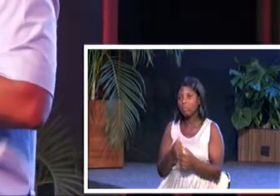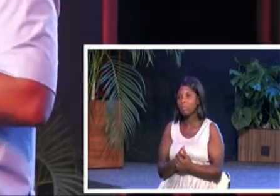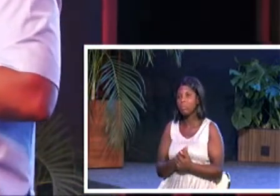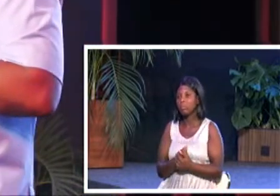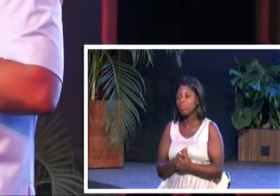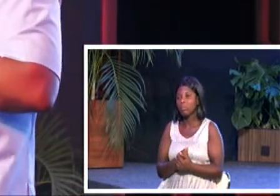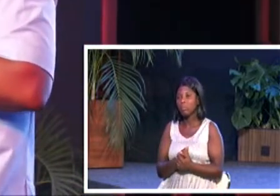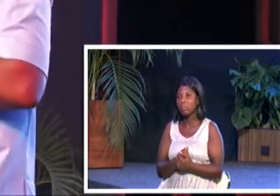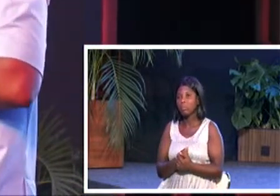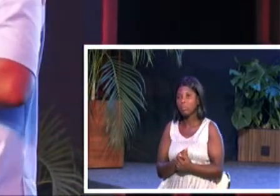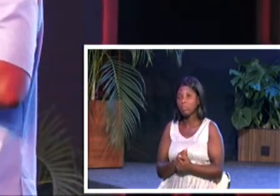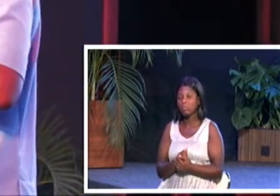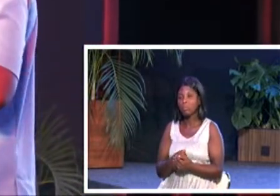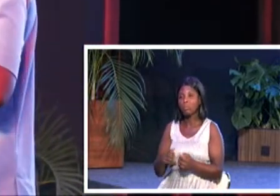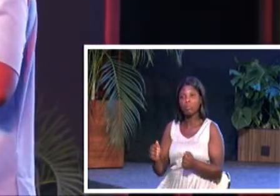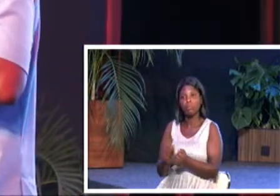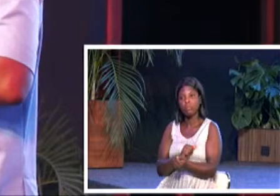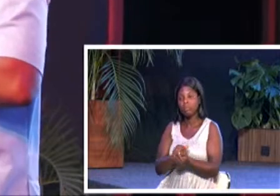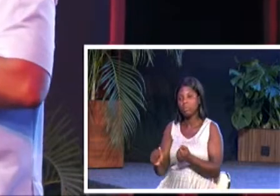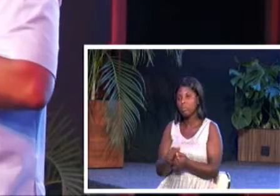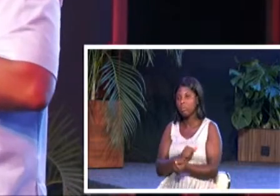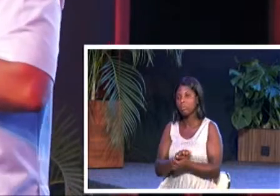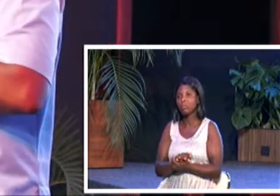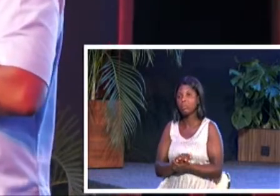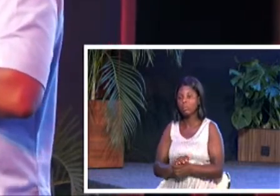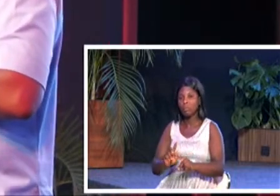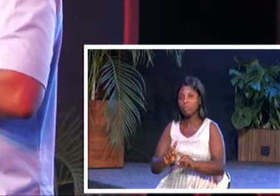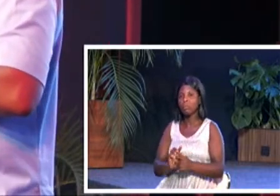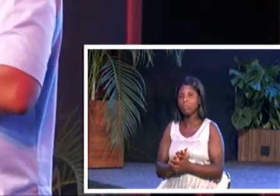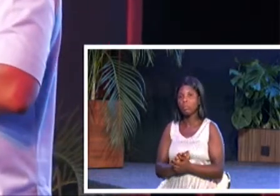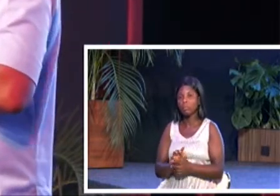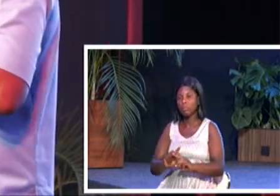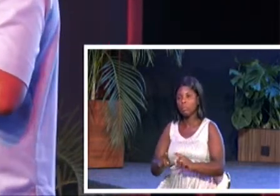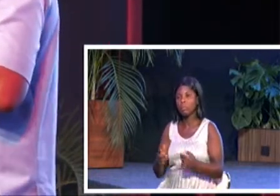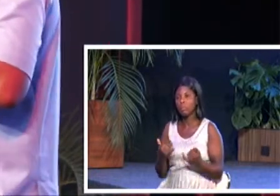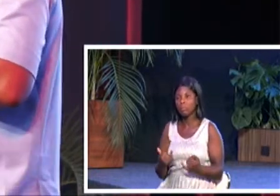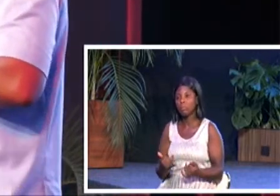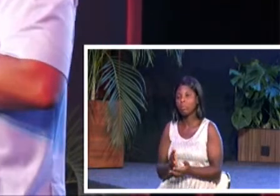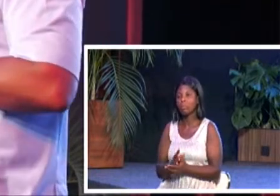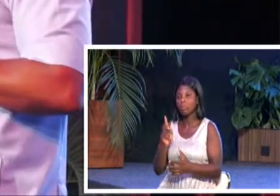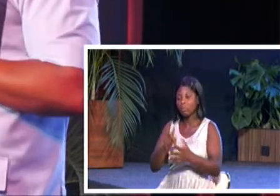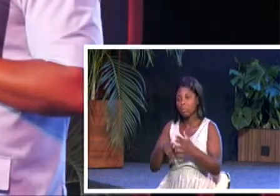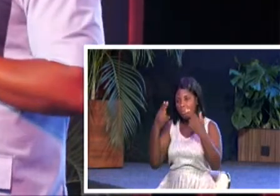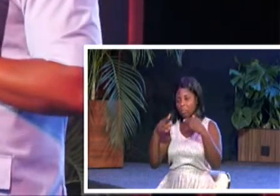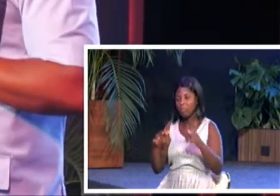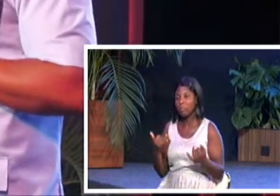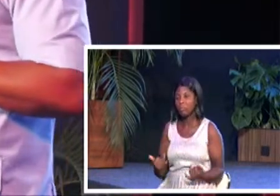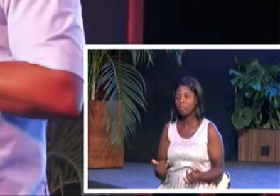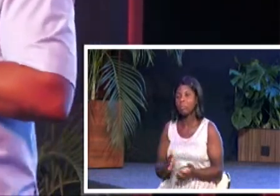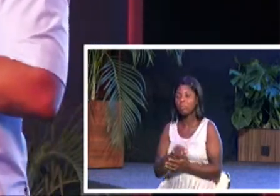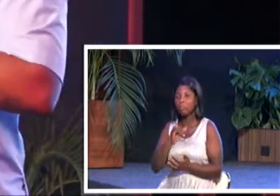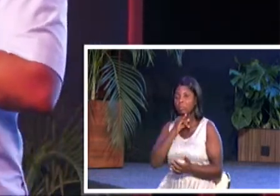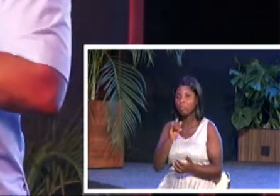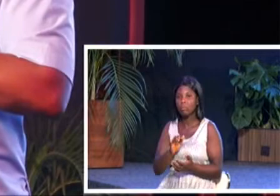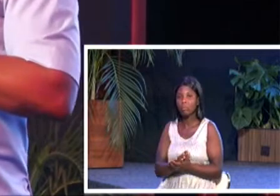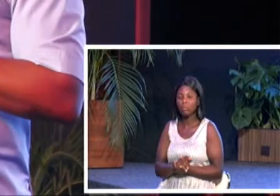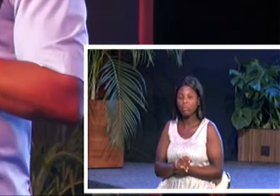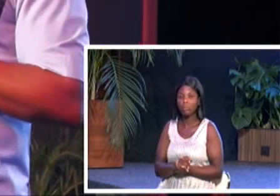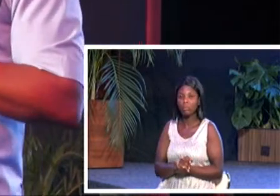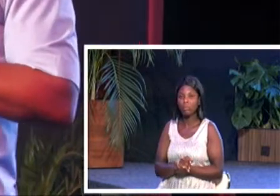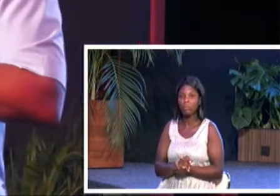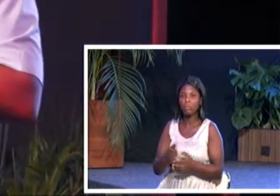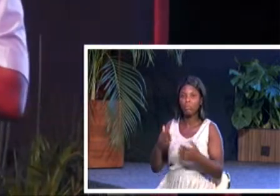people went onto the online channel, right? But what has happened is that we are in